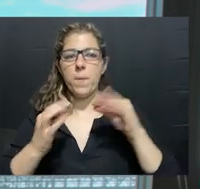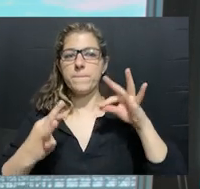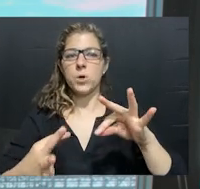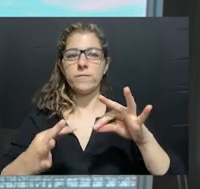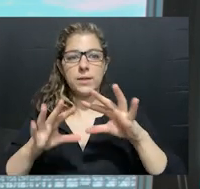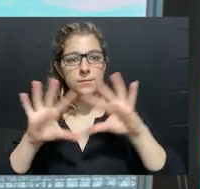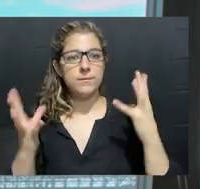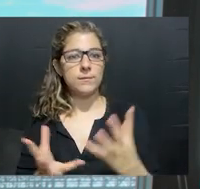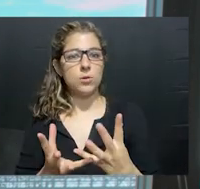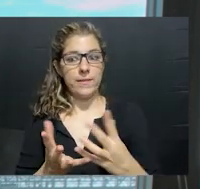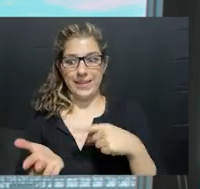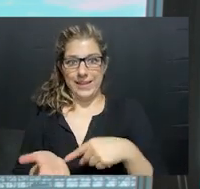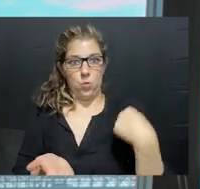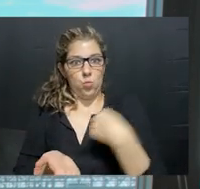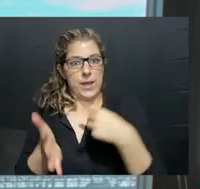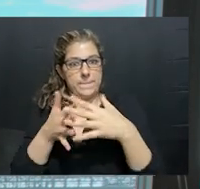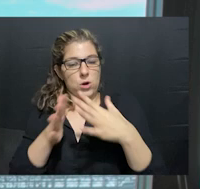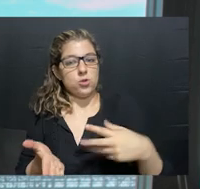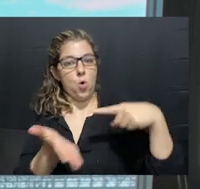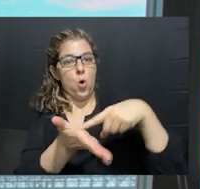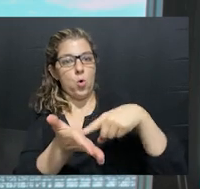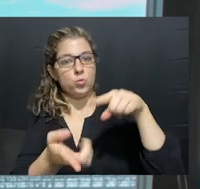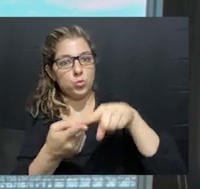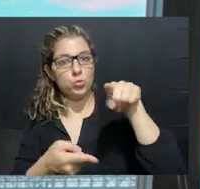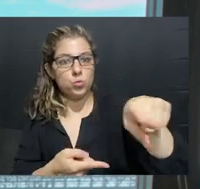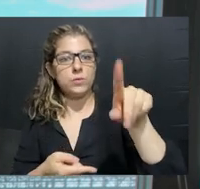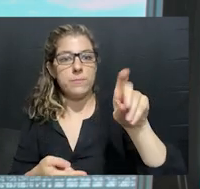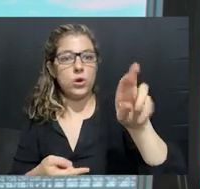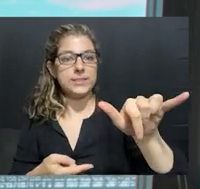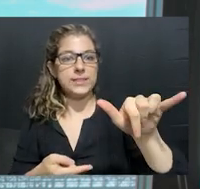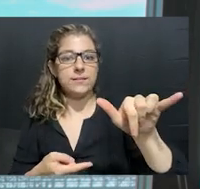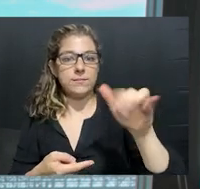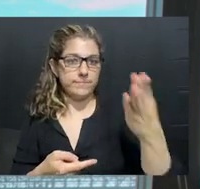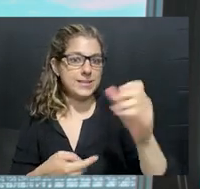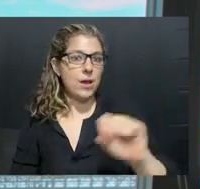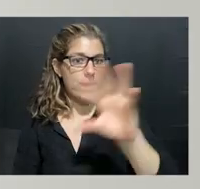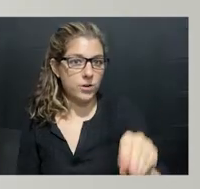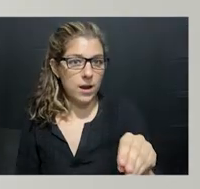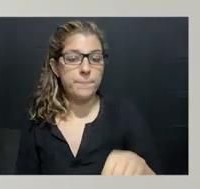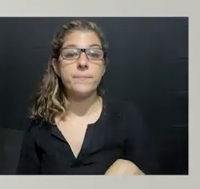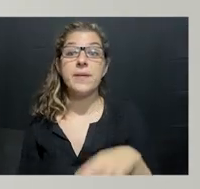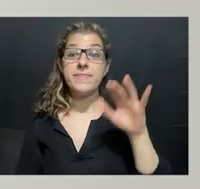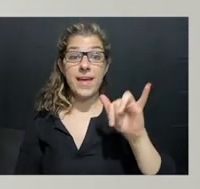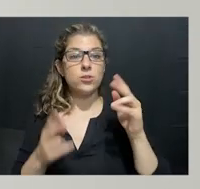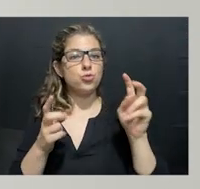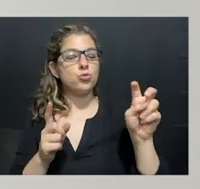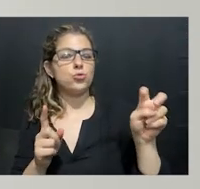debt that we as Americans owe to the exercise of democracy in South Africa. But that